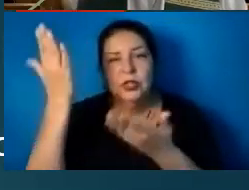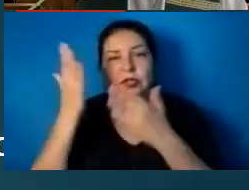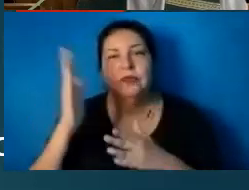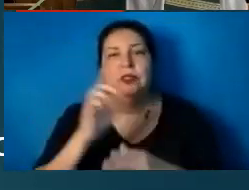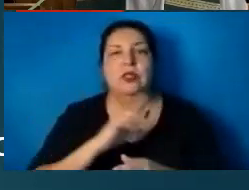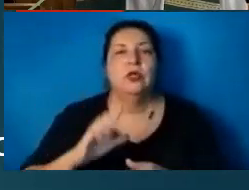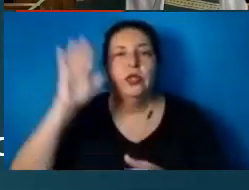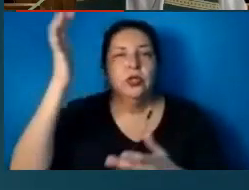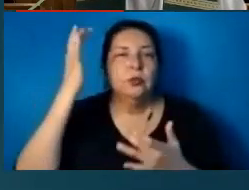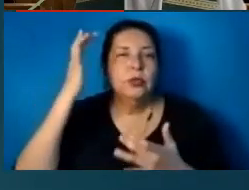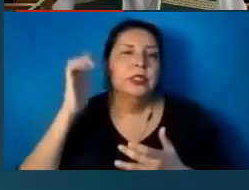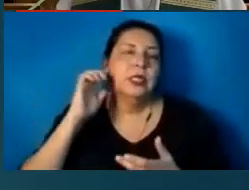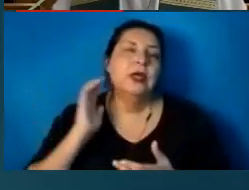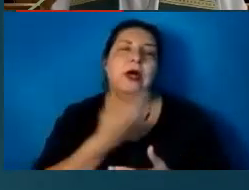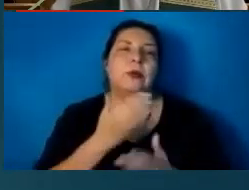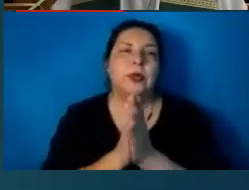mercy.